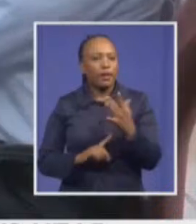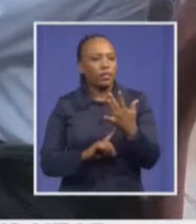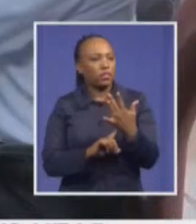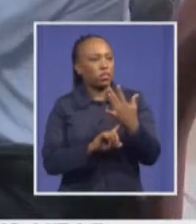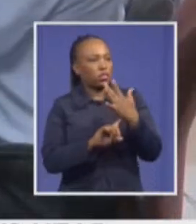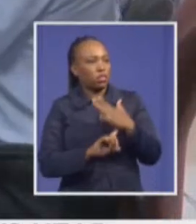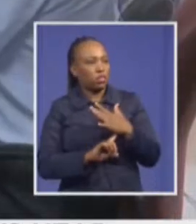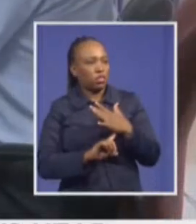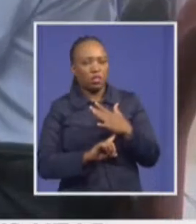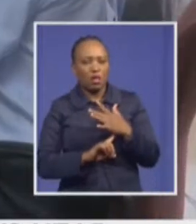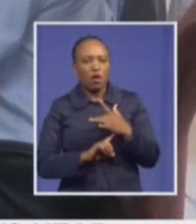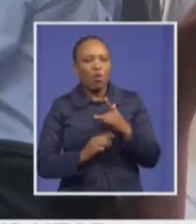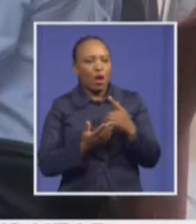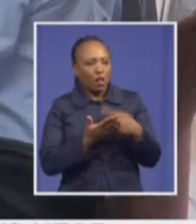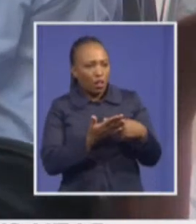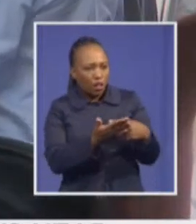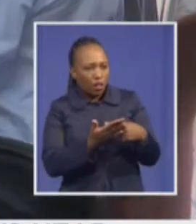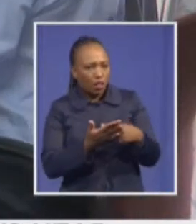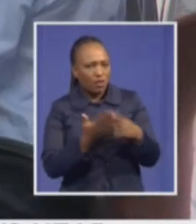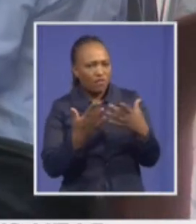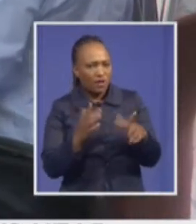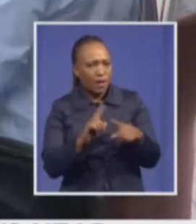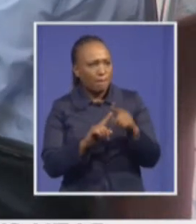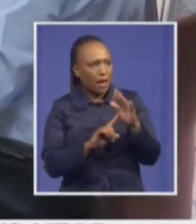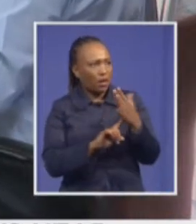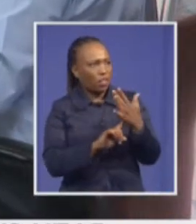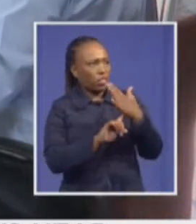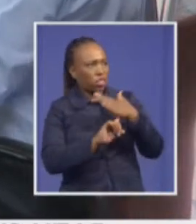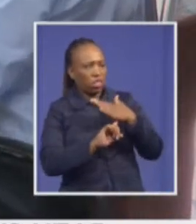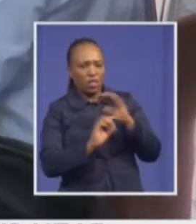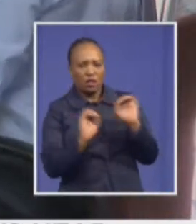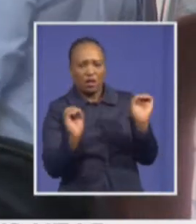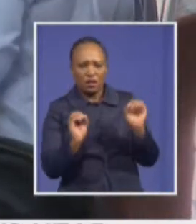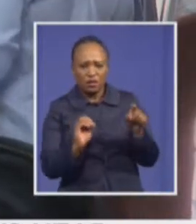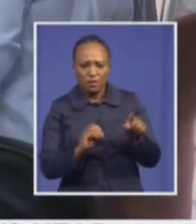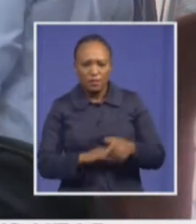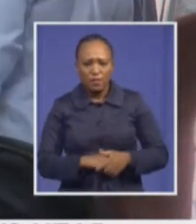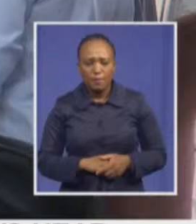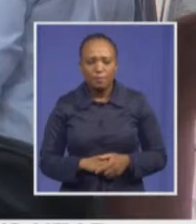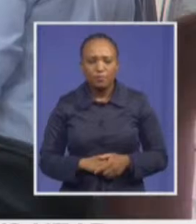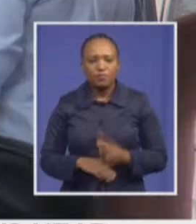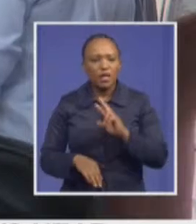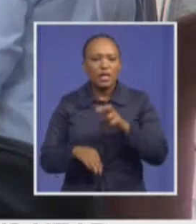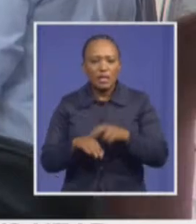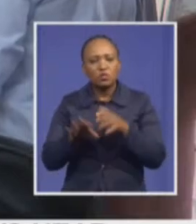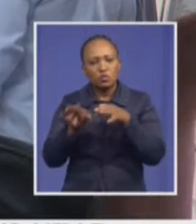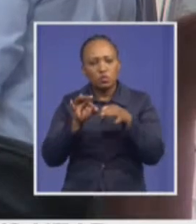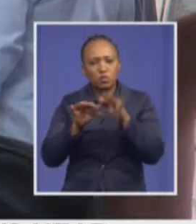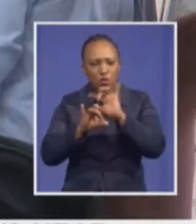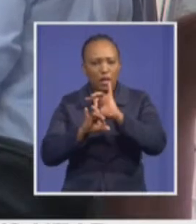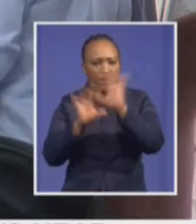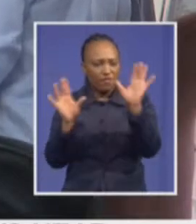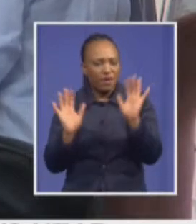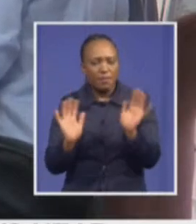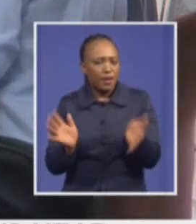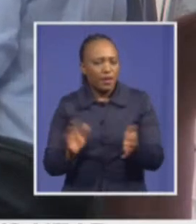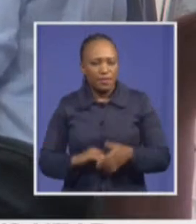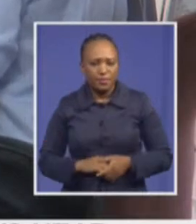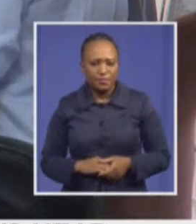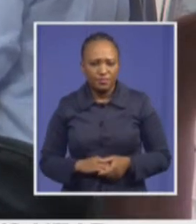without prejudice. I need to clarify. No, it was said to me, it was said, so I'm not sure if you heard. It wasn't what you